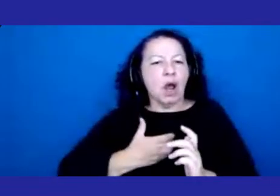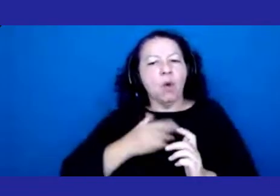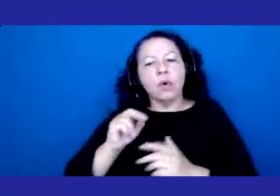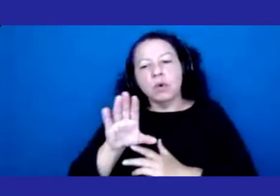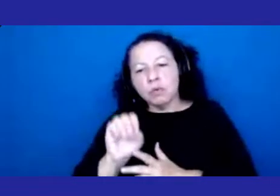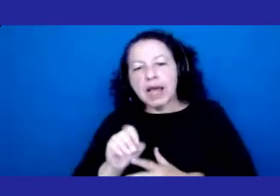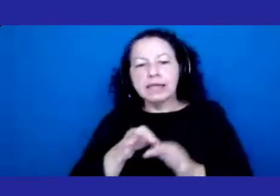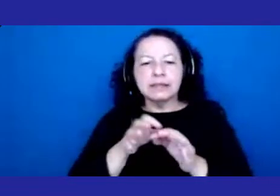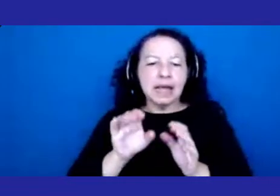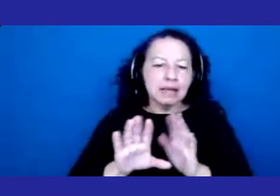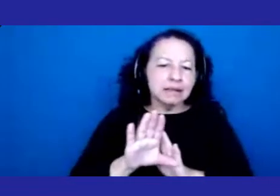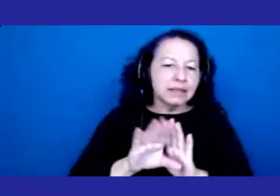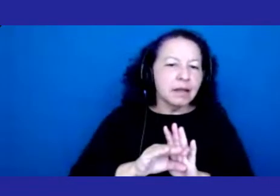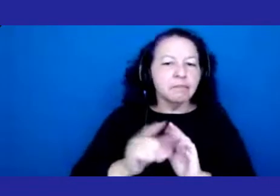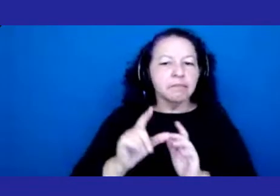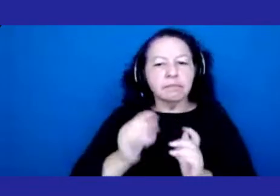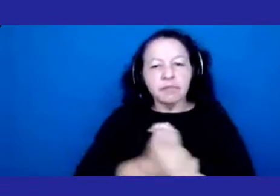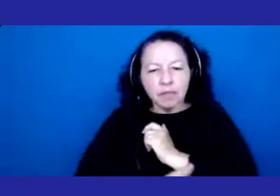next slide, please.